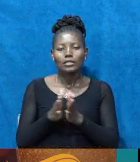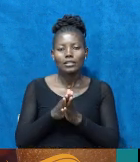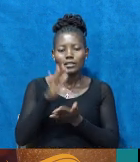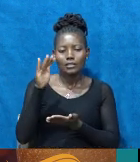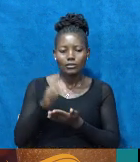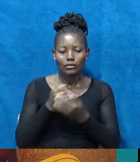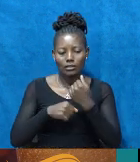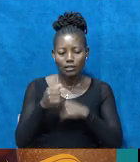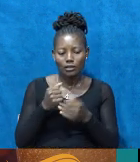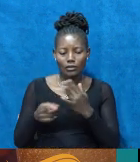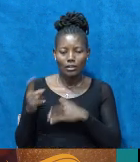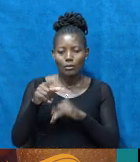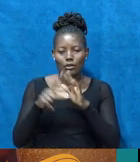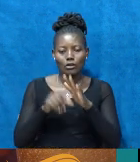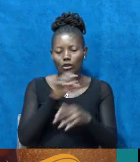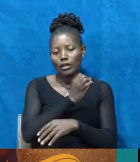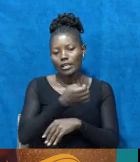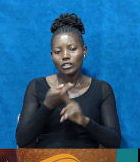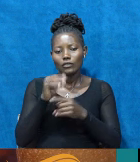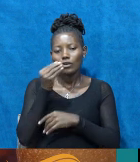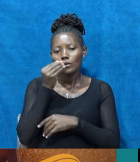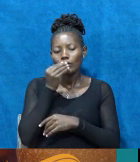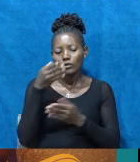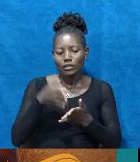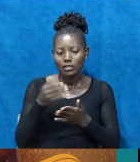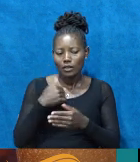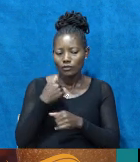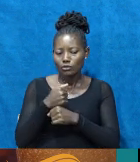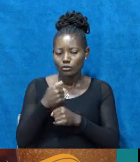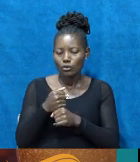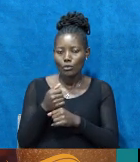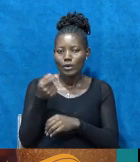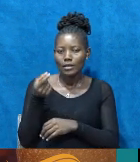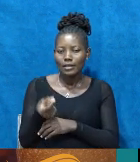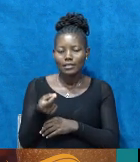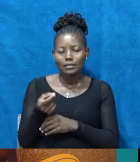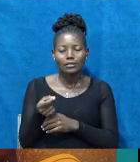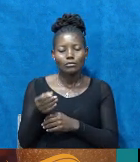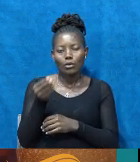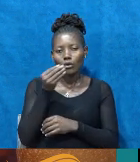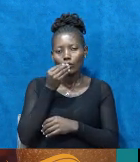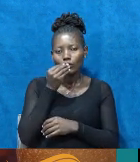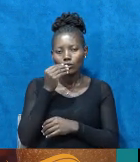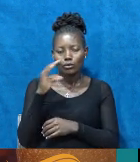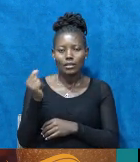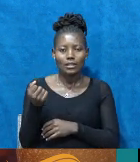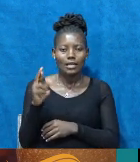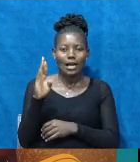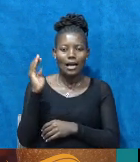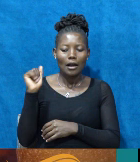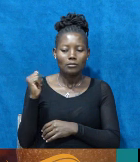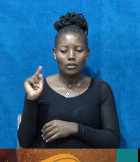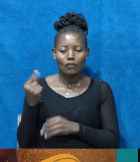in turn will reduce negative effects that usually come in with low energy availability from the diet. So this has to do with the